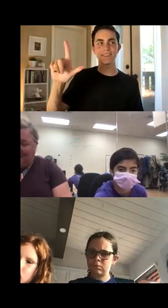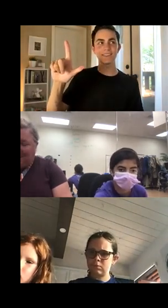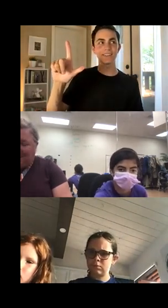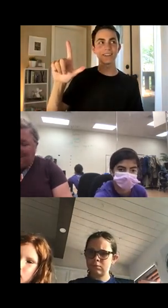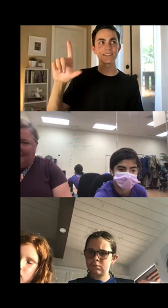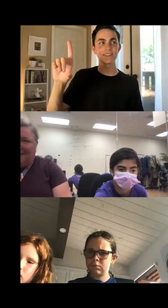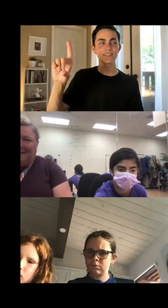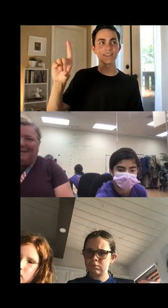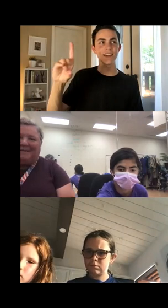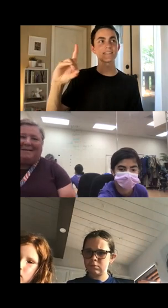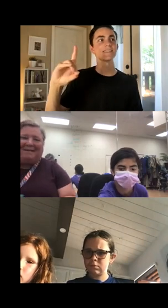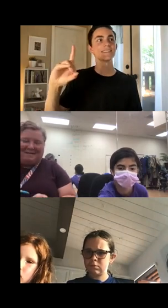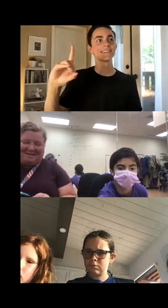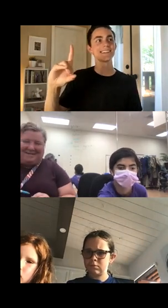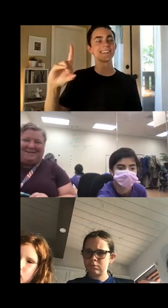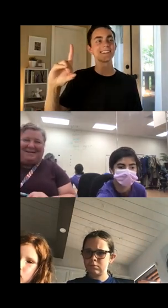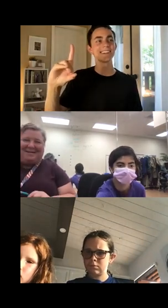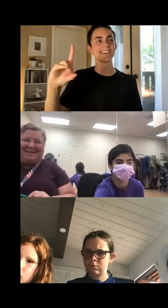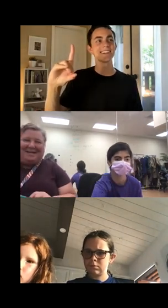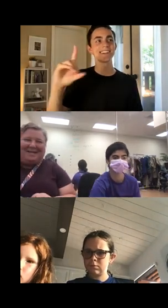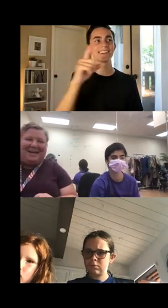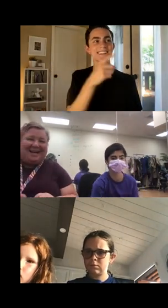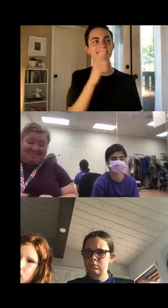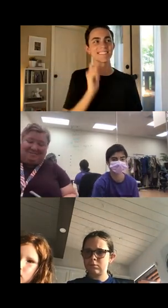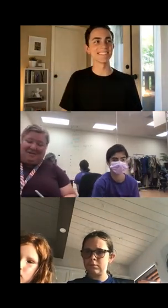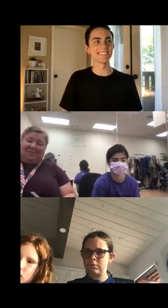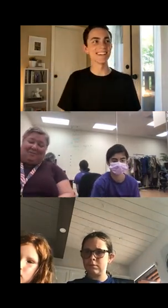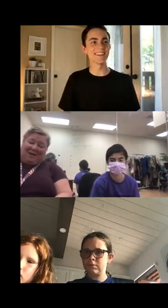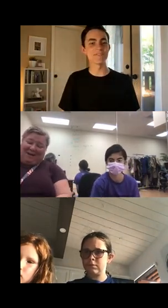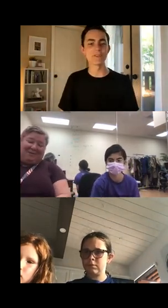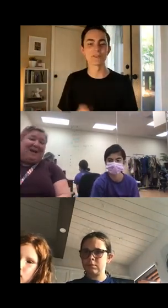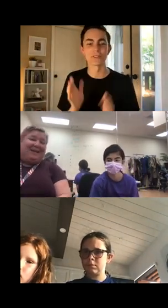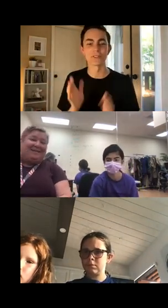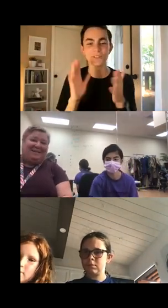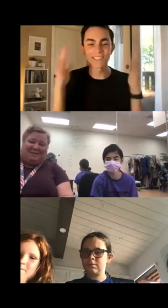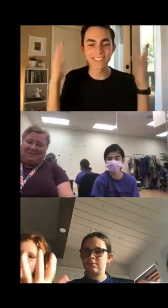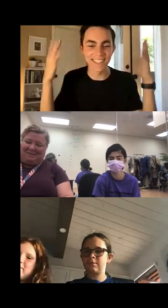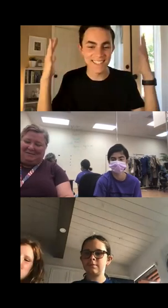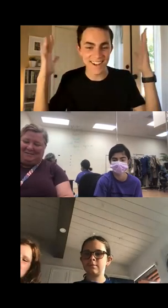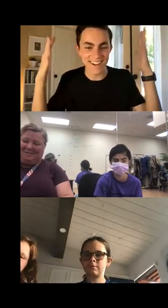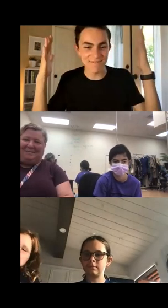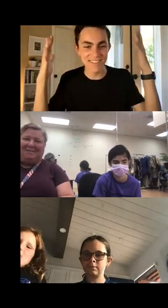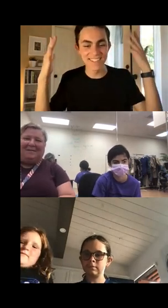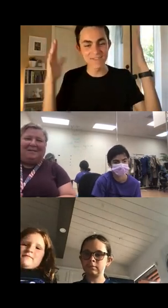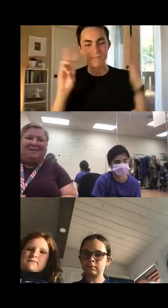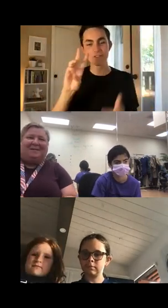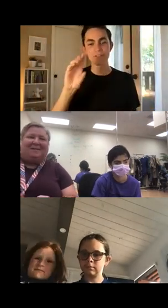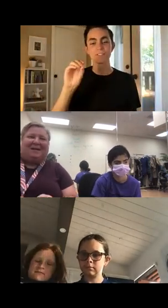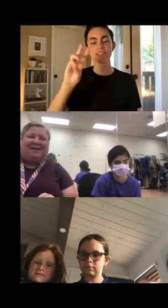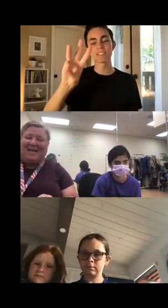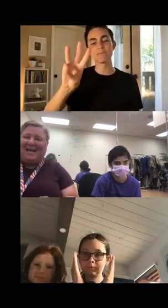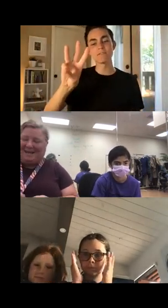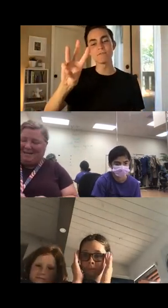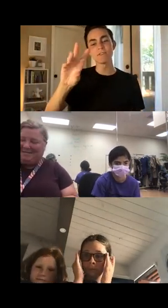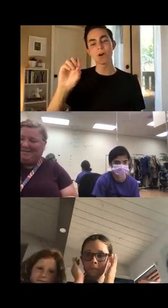Oh, I know I it. think he was going to take a guess here. There you go. World. Nice job.